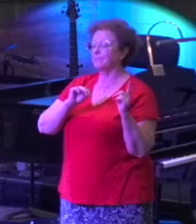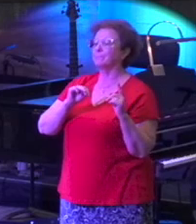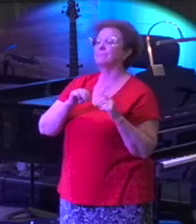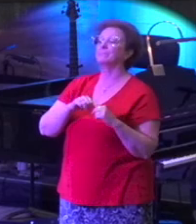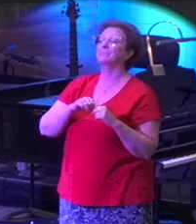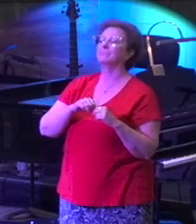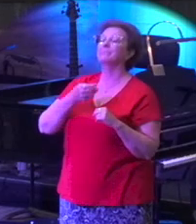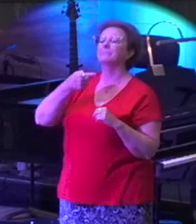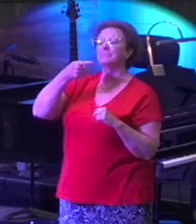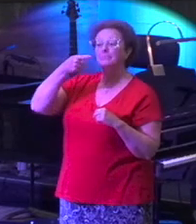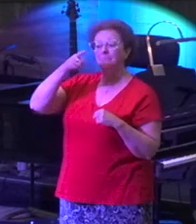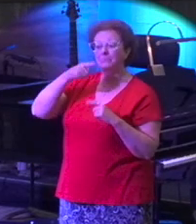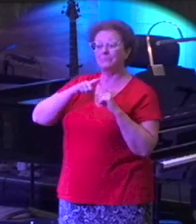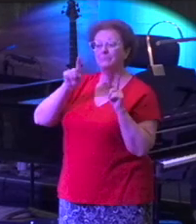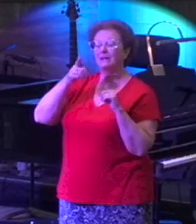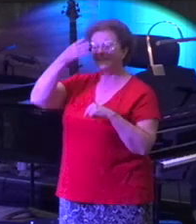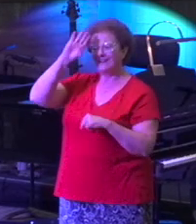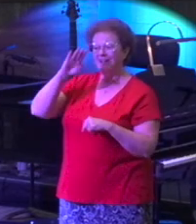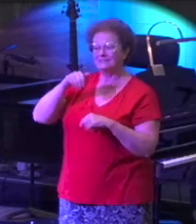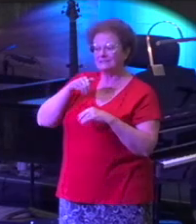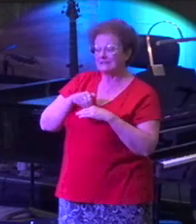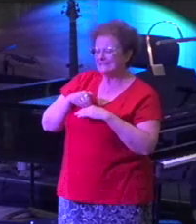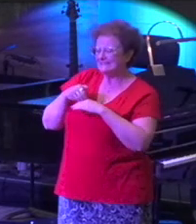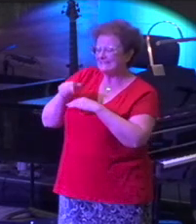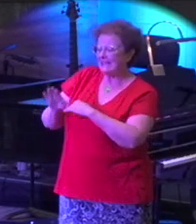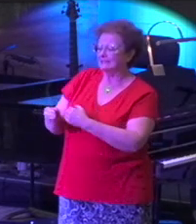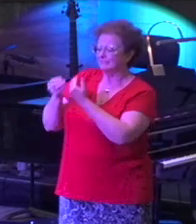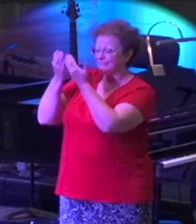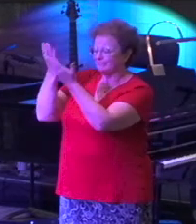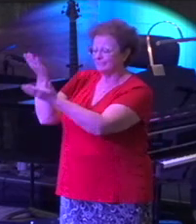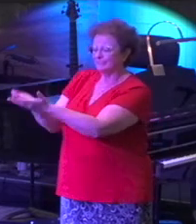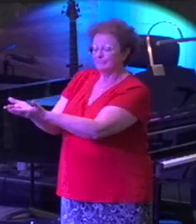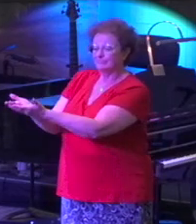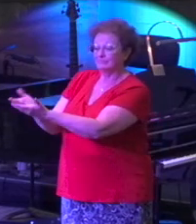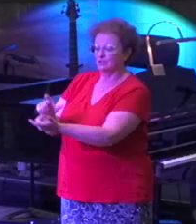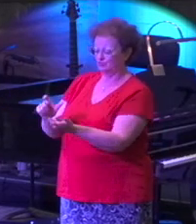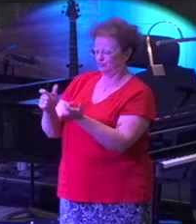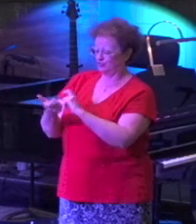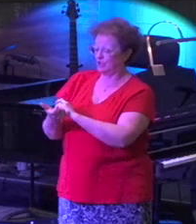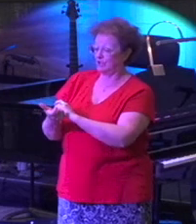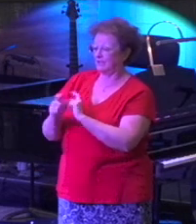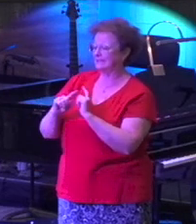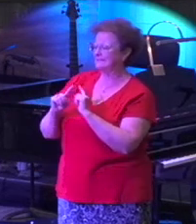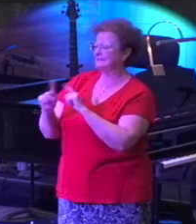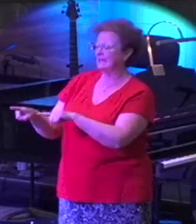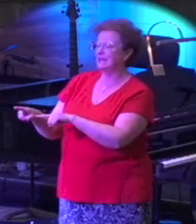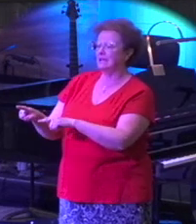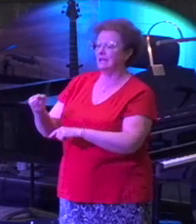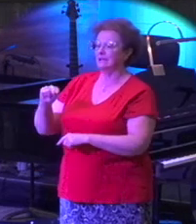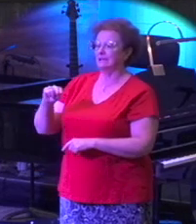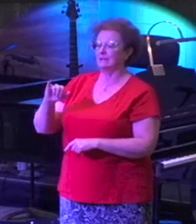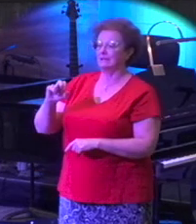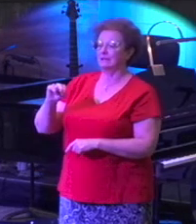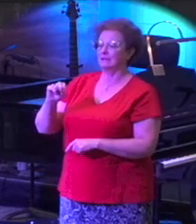job that he was intentionally running away from before. God turns Jonah around and sets him back on